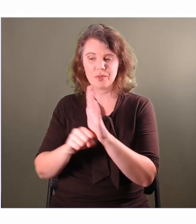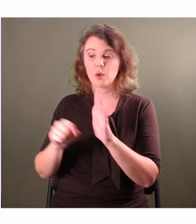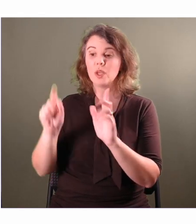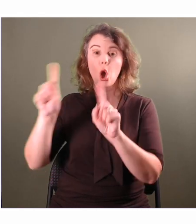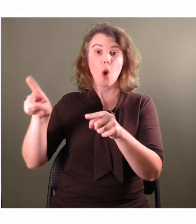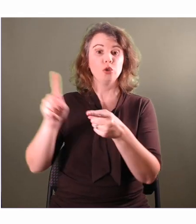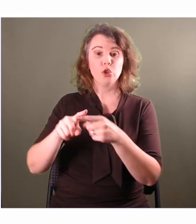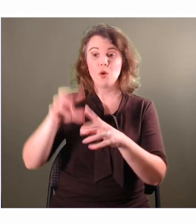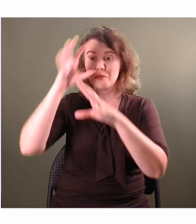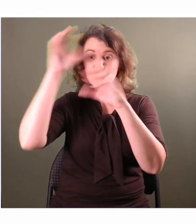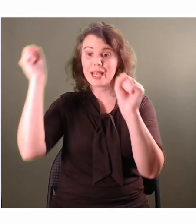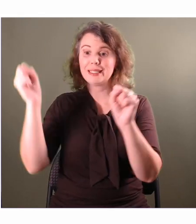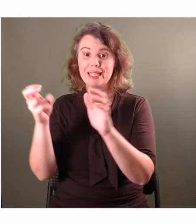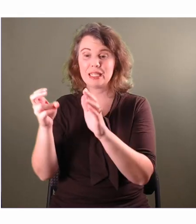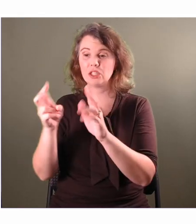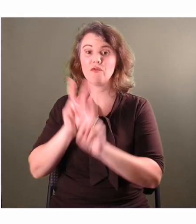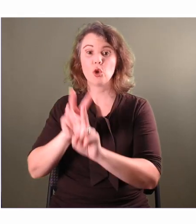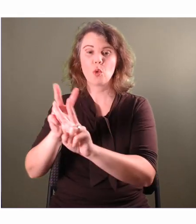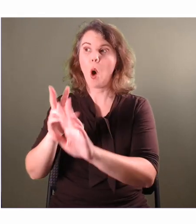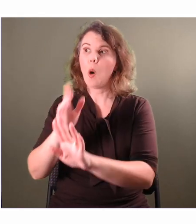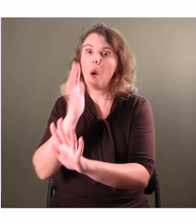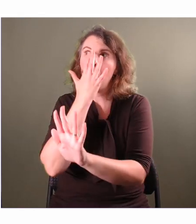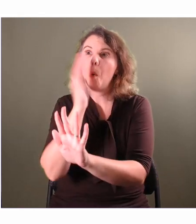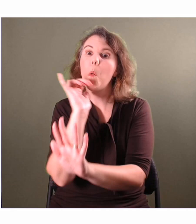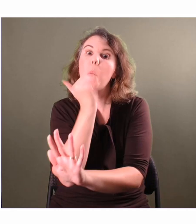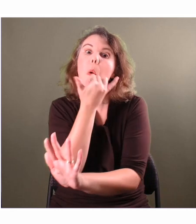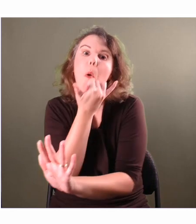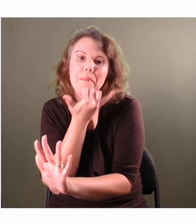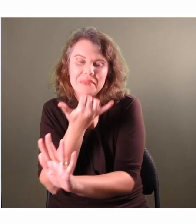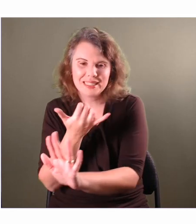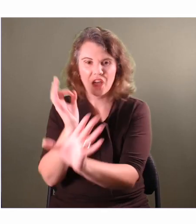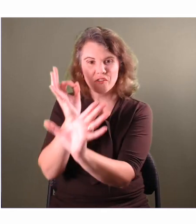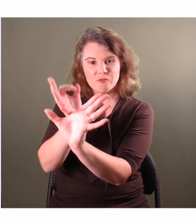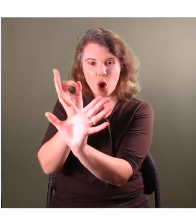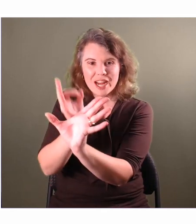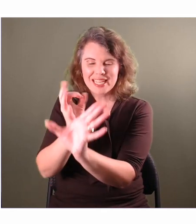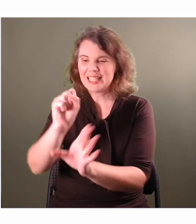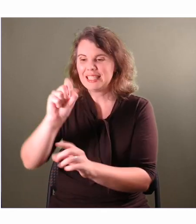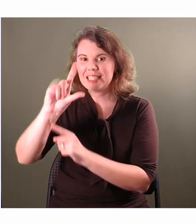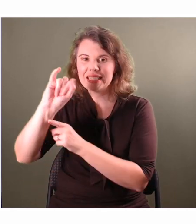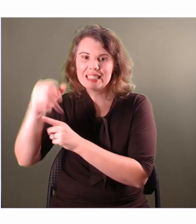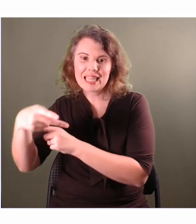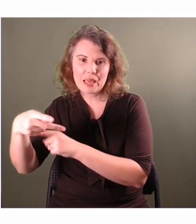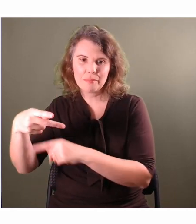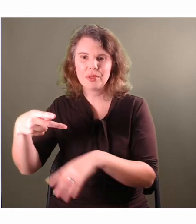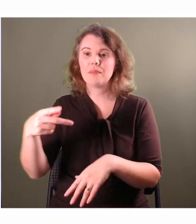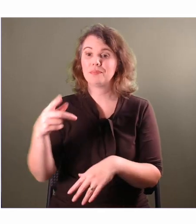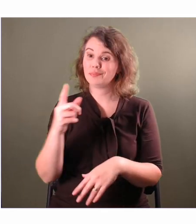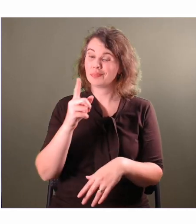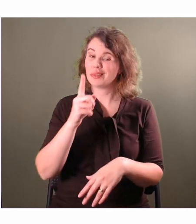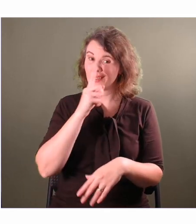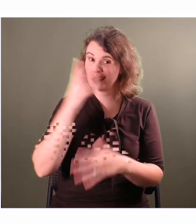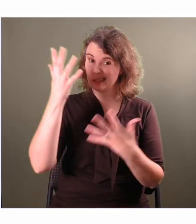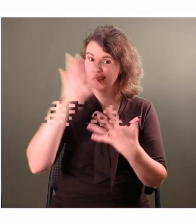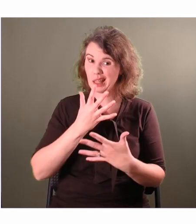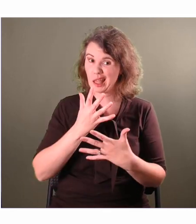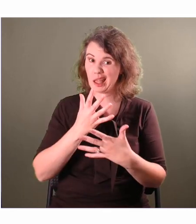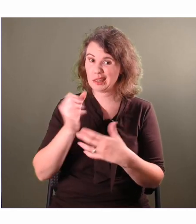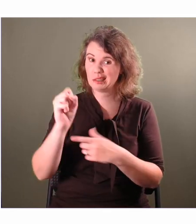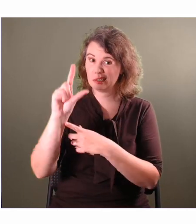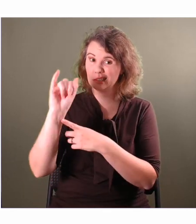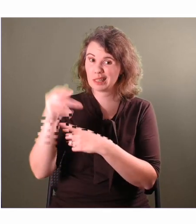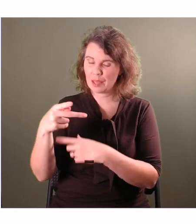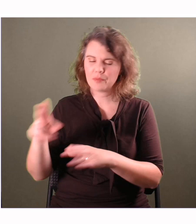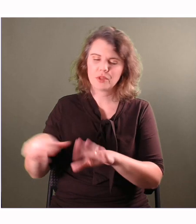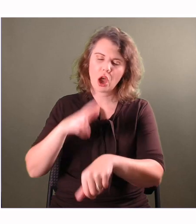president's funeral." Excuse me, Freudian slip, at the Pope's funeral that the president attended. Pretty unfortunate slip. And